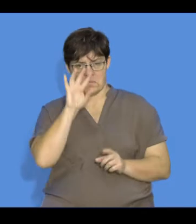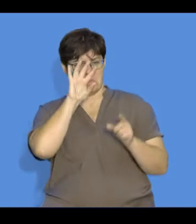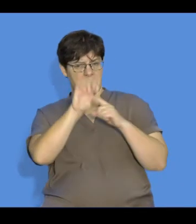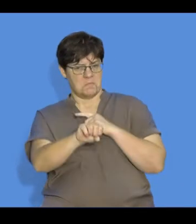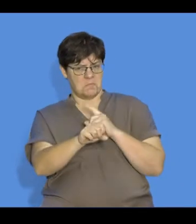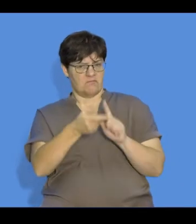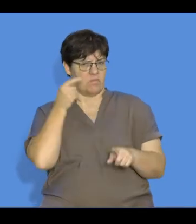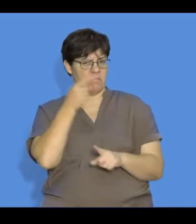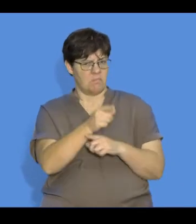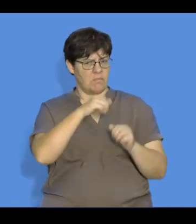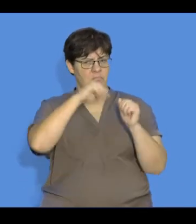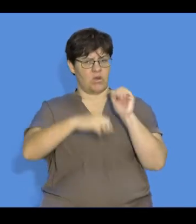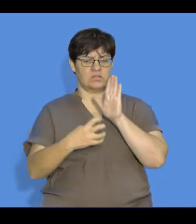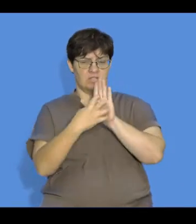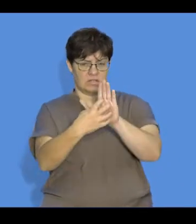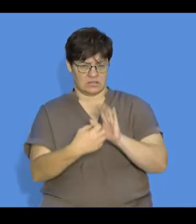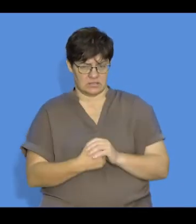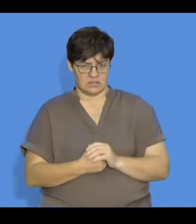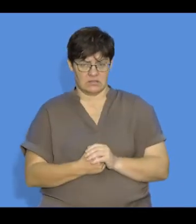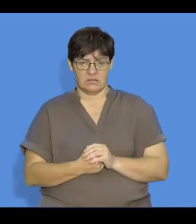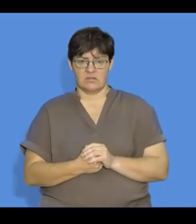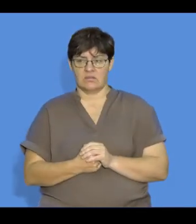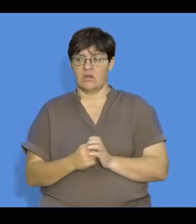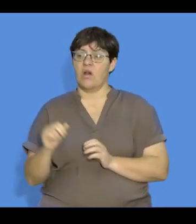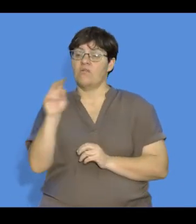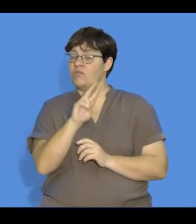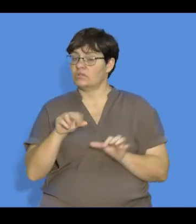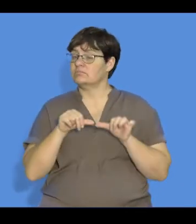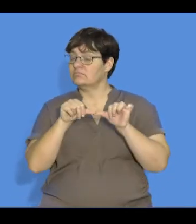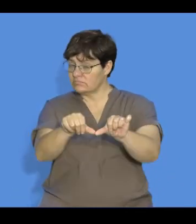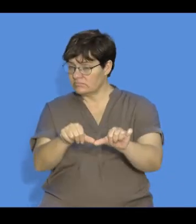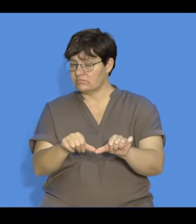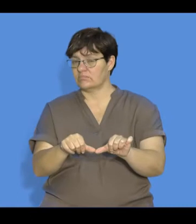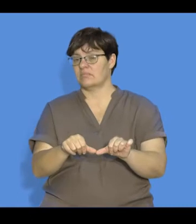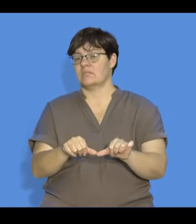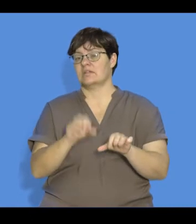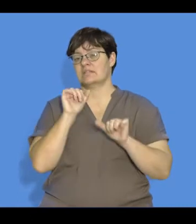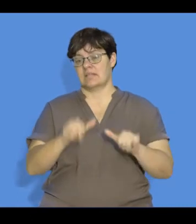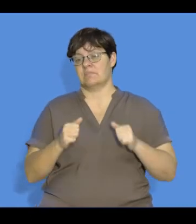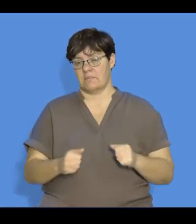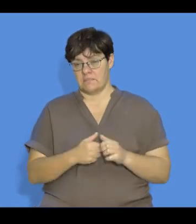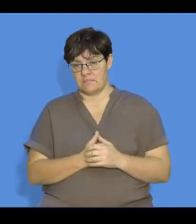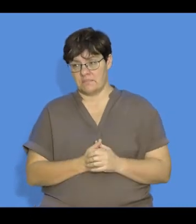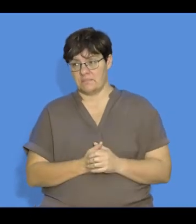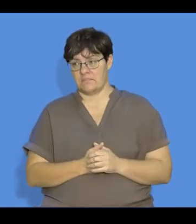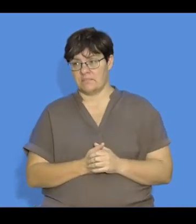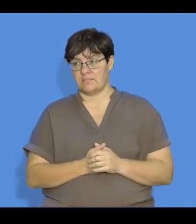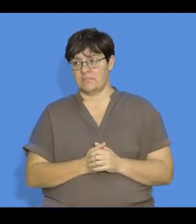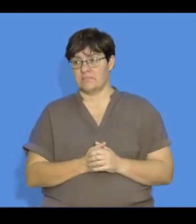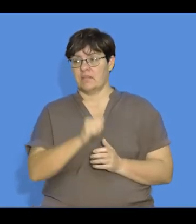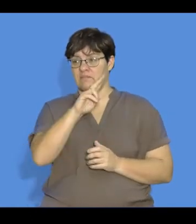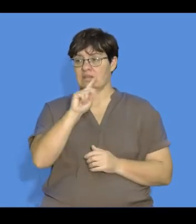what can we conclude from this branch circuit is that voltage remains constant. So total voltage is